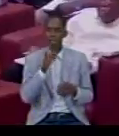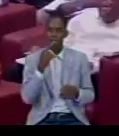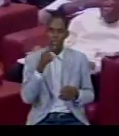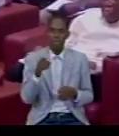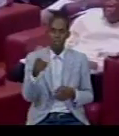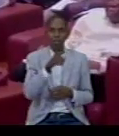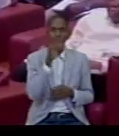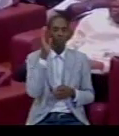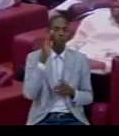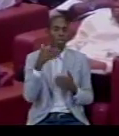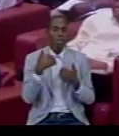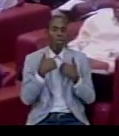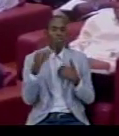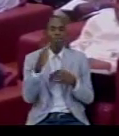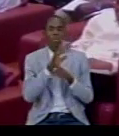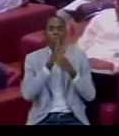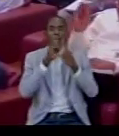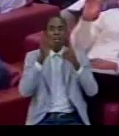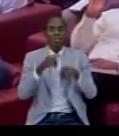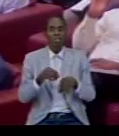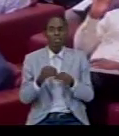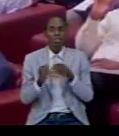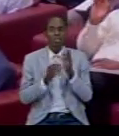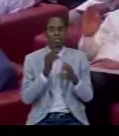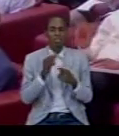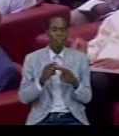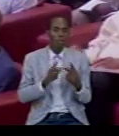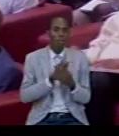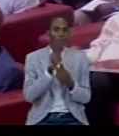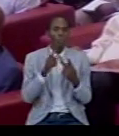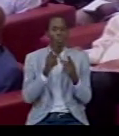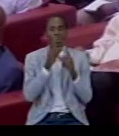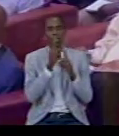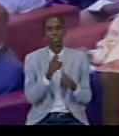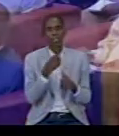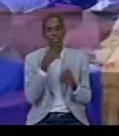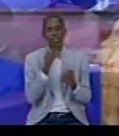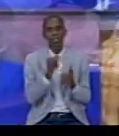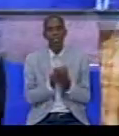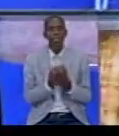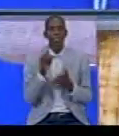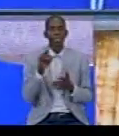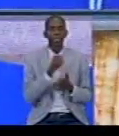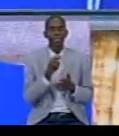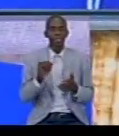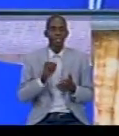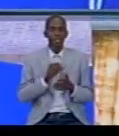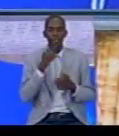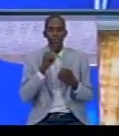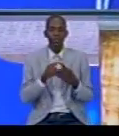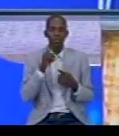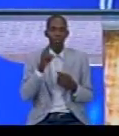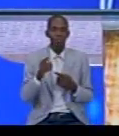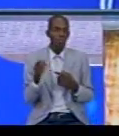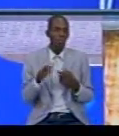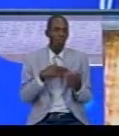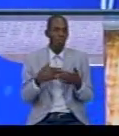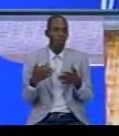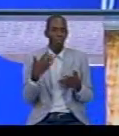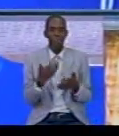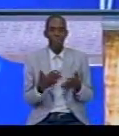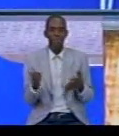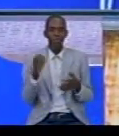answer. A perfect answer. It says, therefore I say unto you, what things soever ye